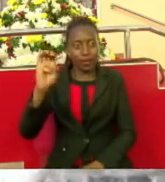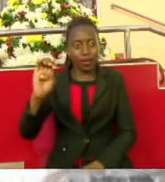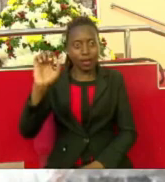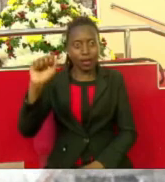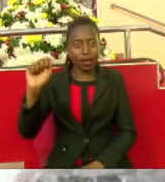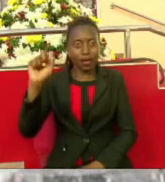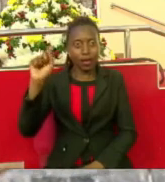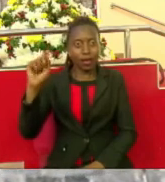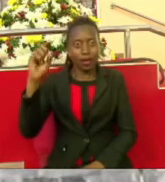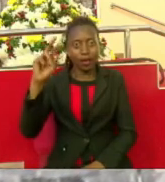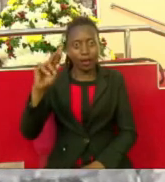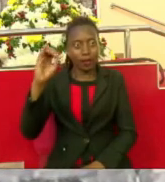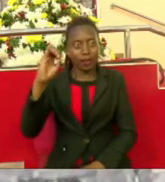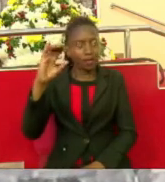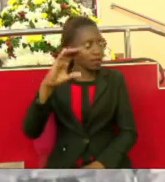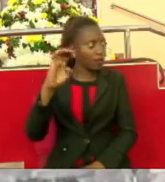that lady's name?